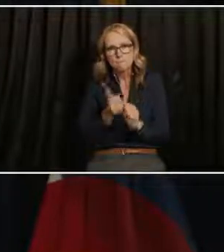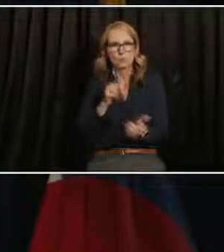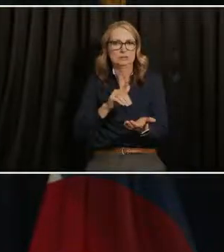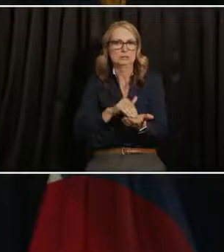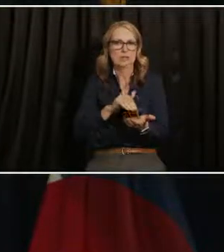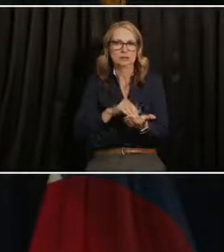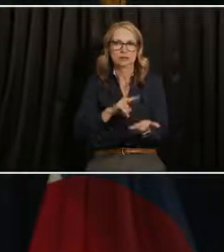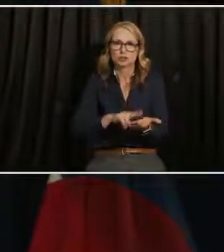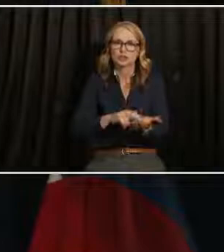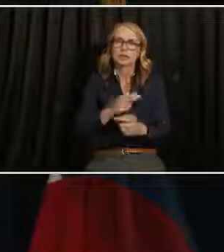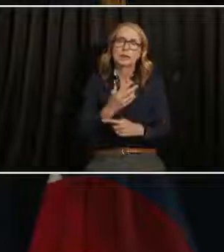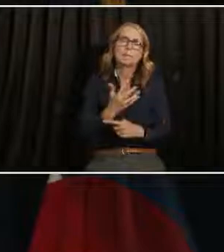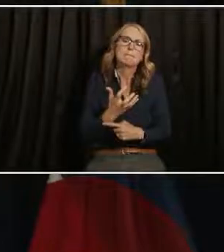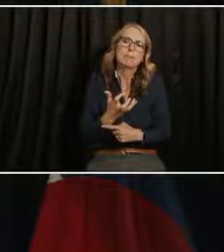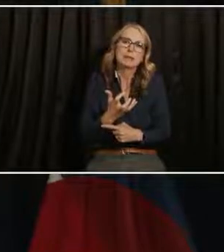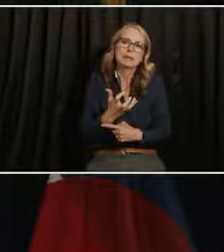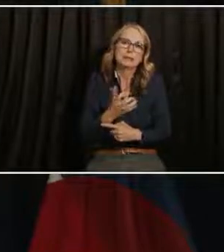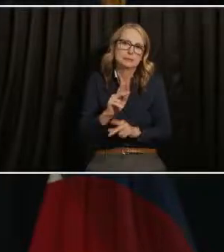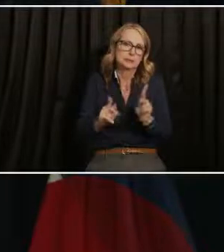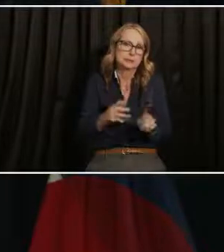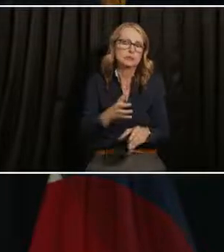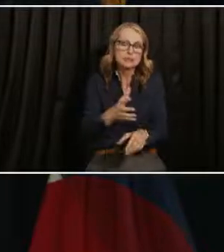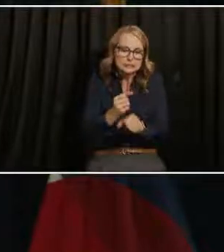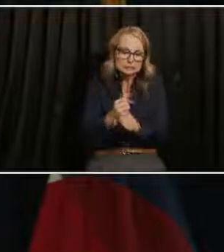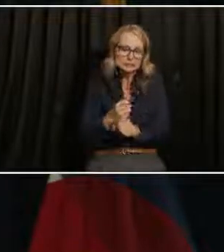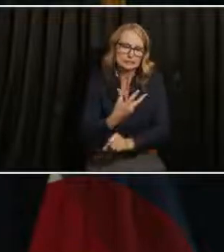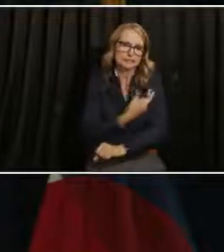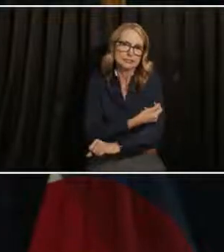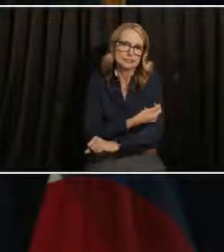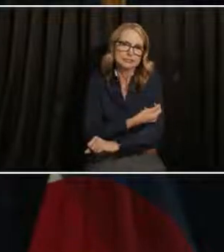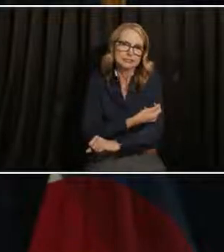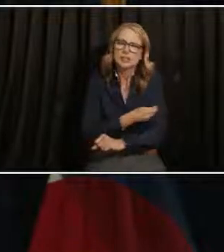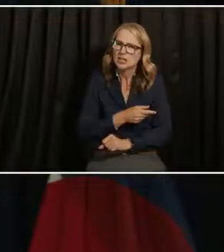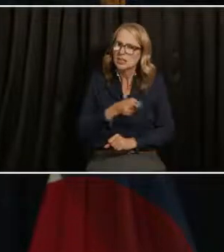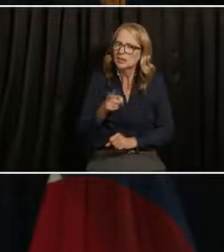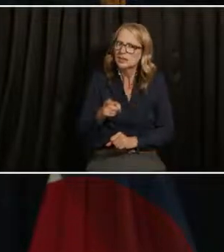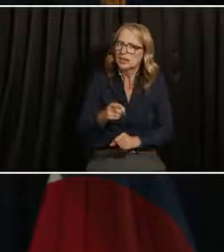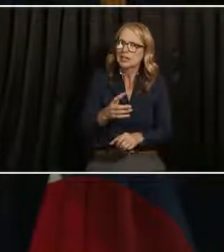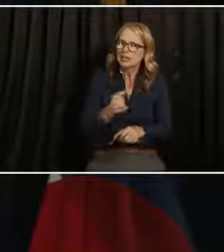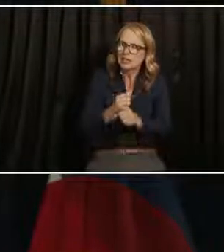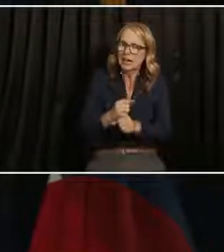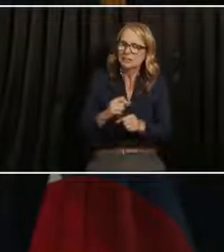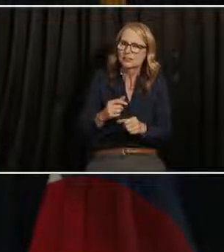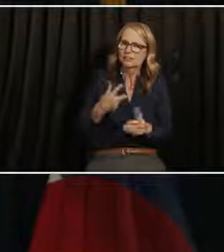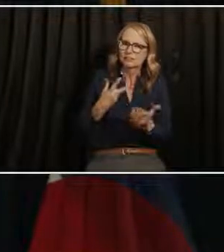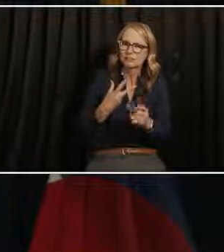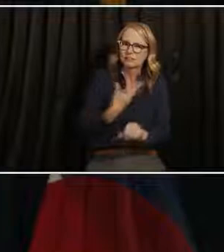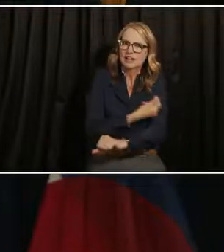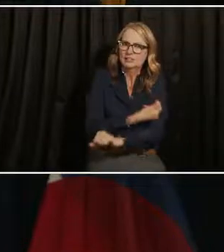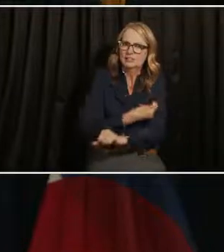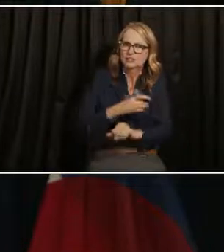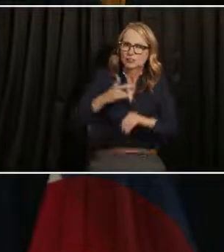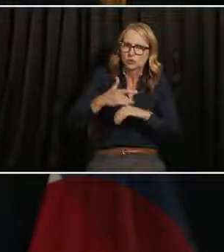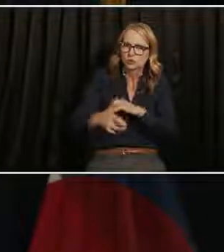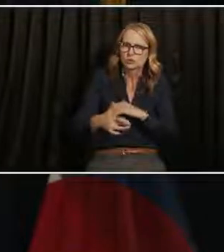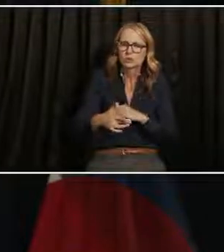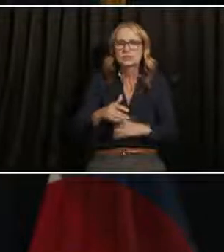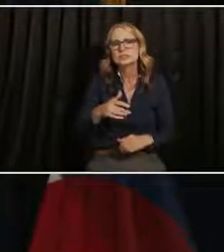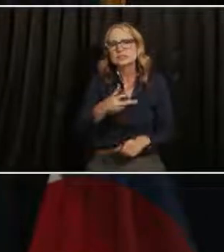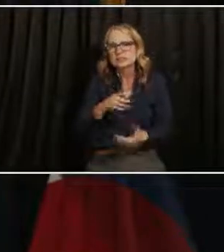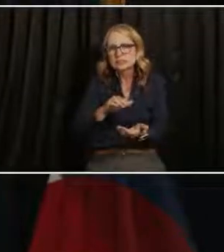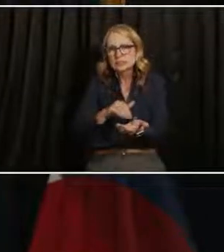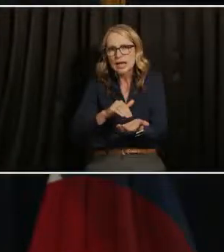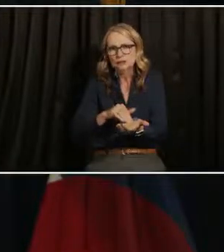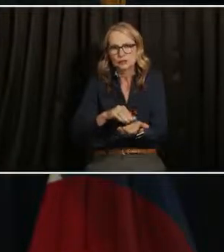get vaccinated. They were among the very first protected. The vaccination rate for doctors is over 96%. If the rest of the